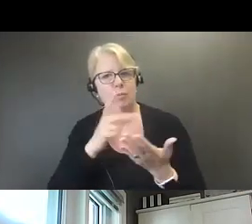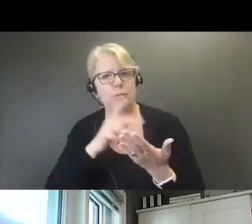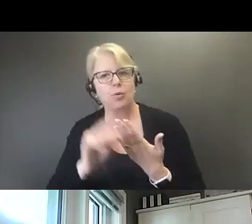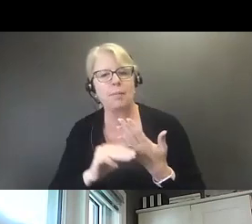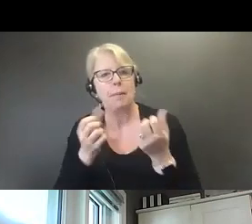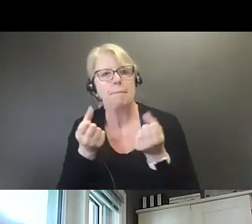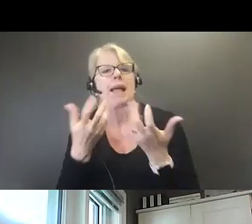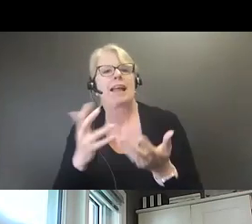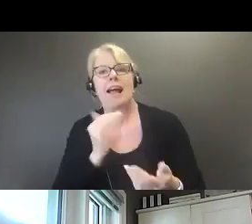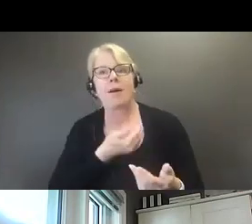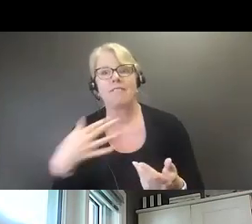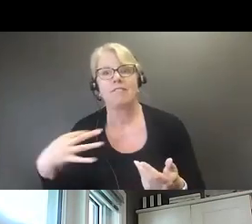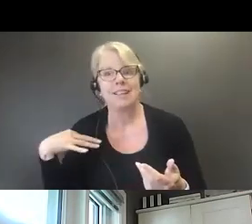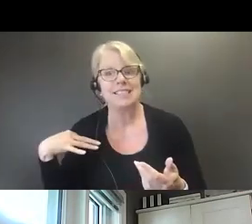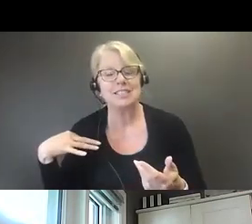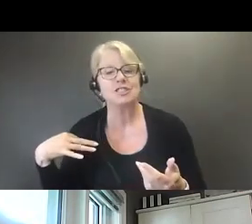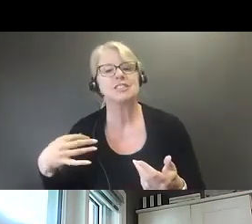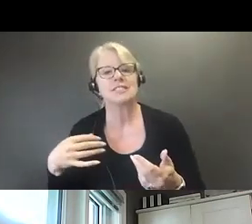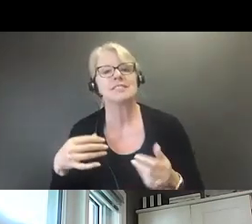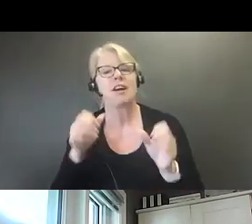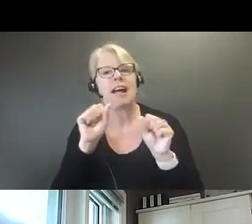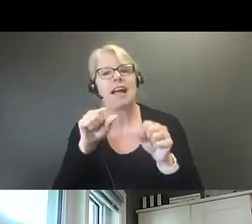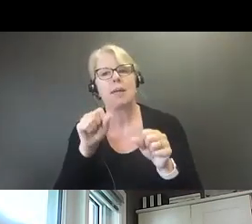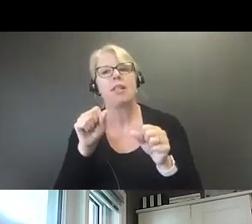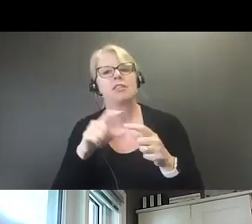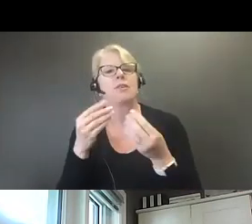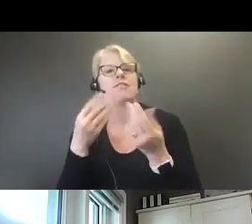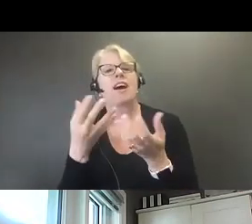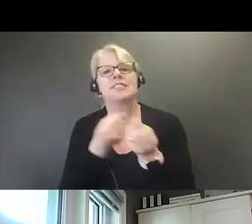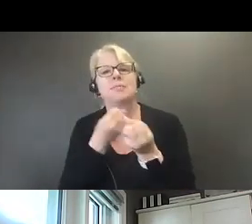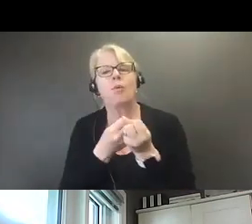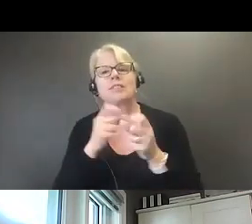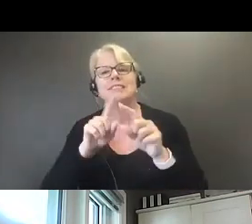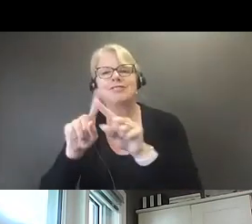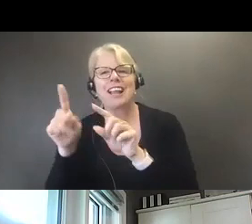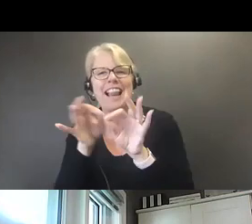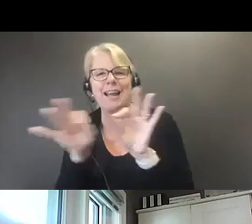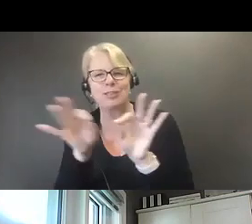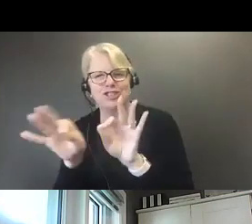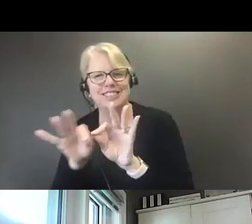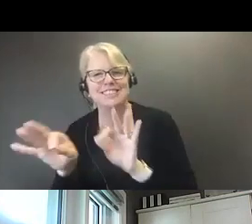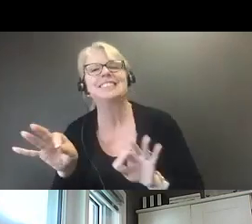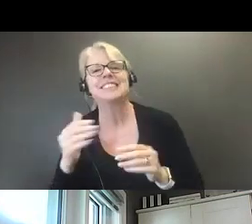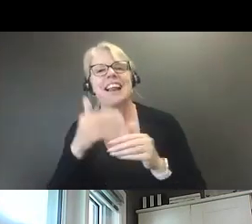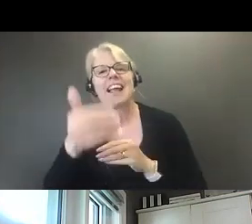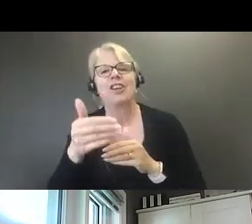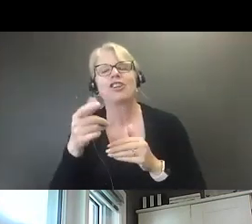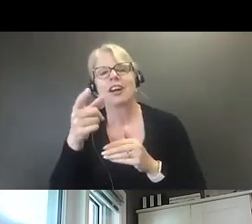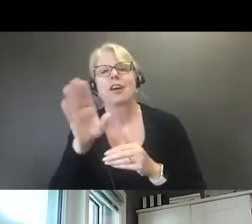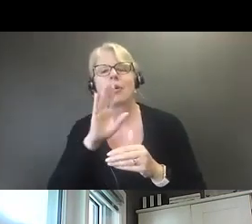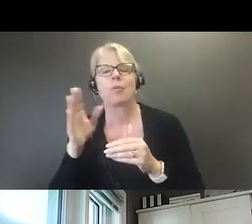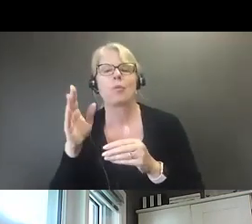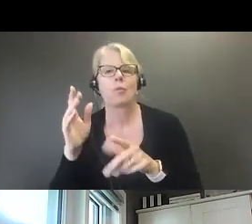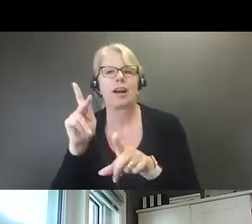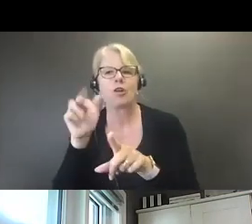many of our volunteers speak and are able to provide support in other languages. So later on, you will hear from my colleague Karina just